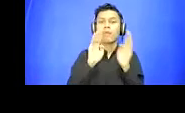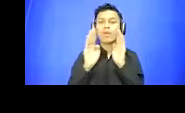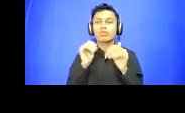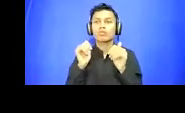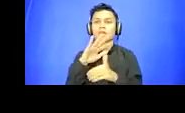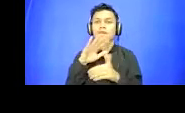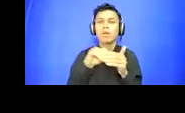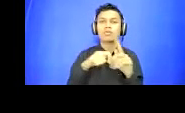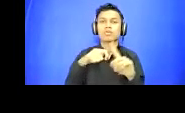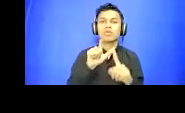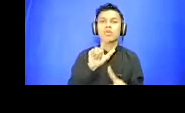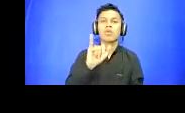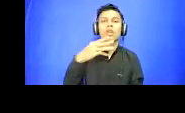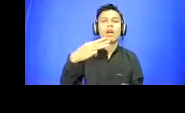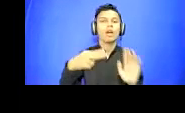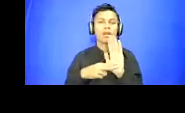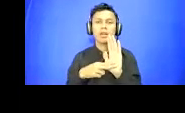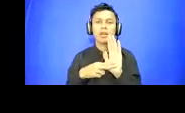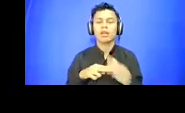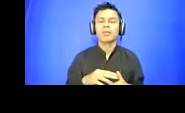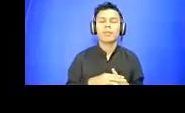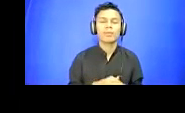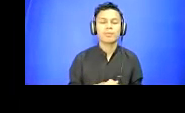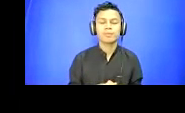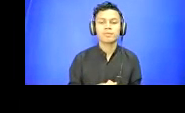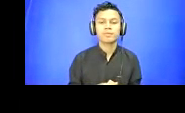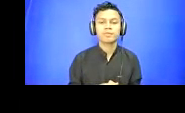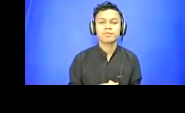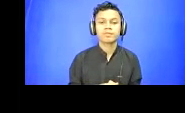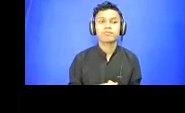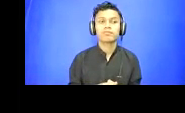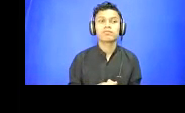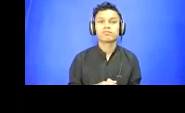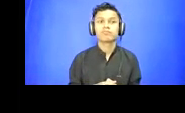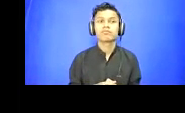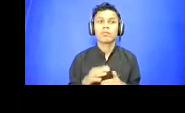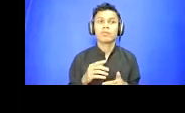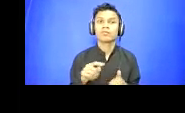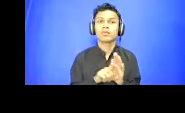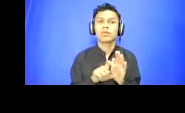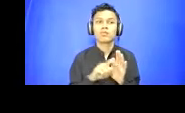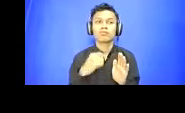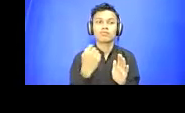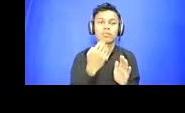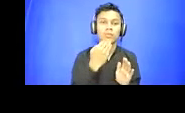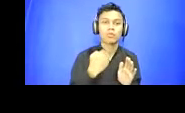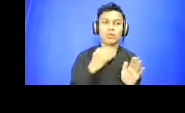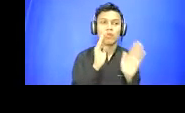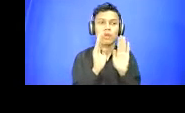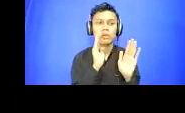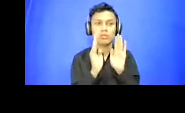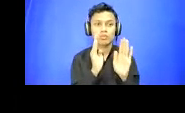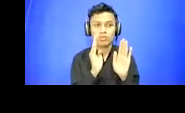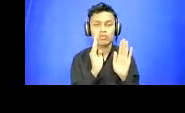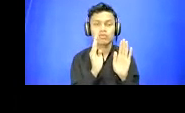find information about you on the internet, what I call practitioner self-disclosure. I mentioned earlier